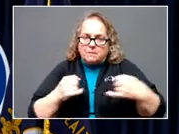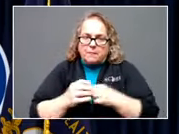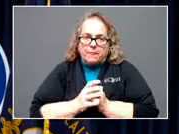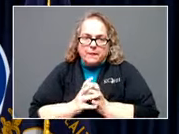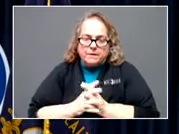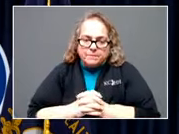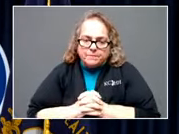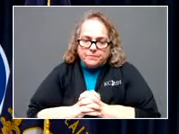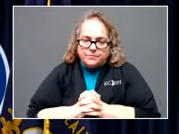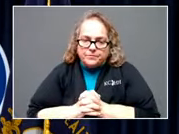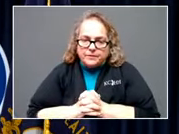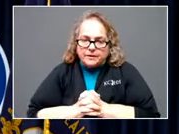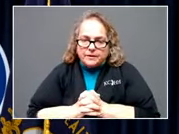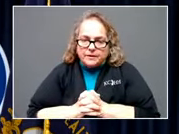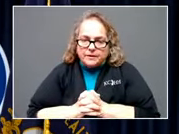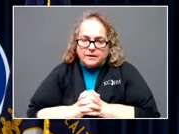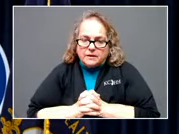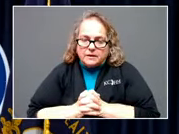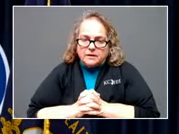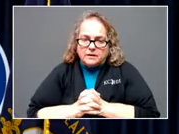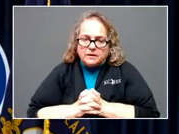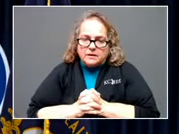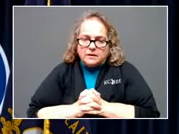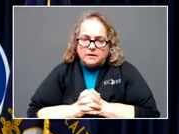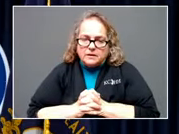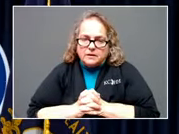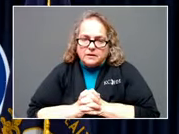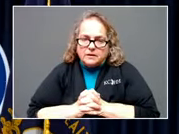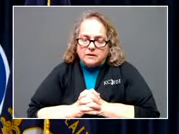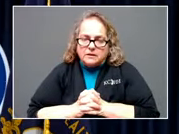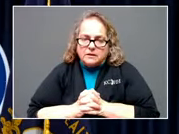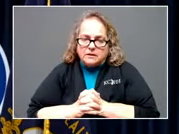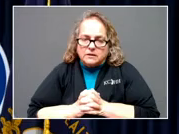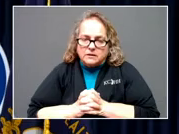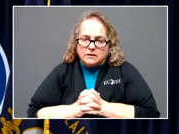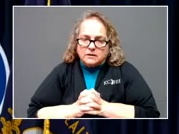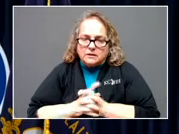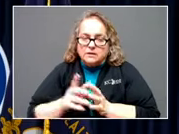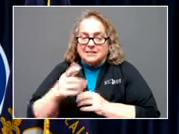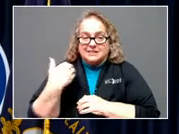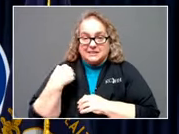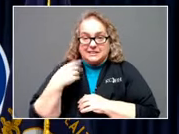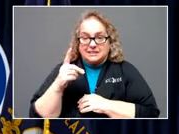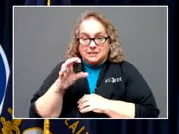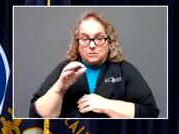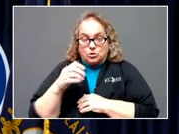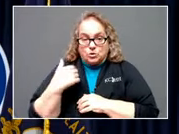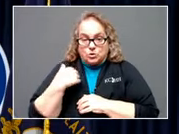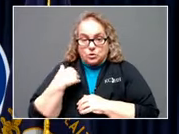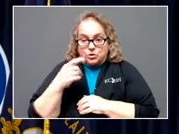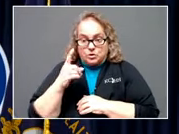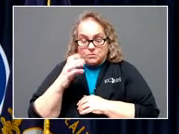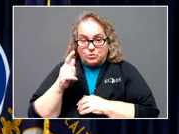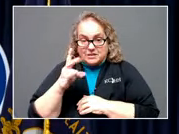earmarked from the December 10th tornadoes, but since there was damage over the weekend, will anybody affected in Western Kentucky over the weekend potentially be able to benefit from